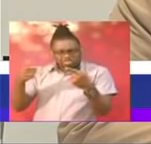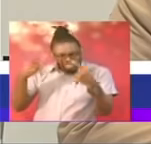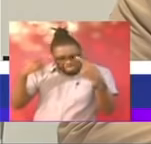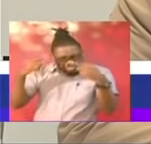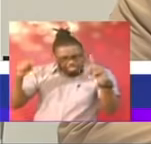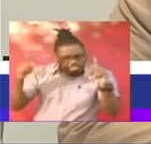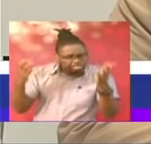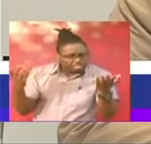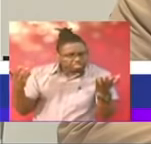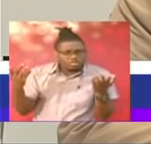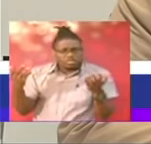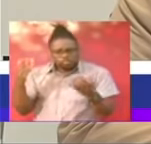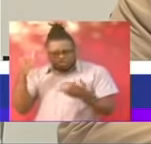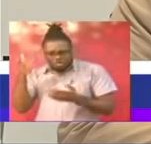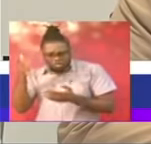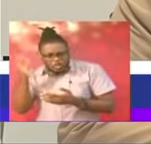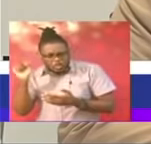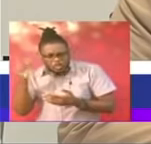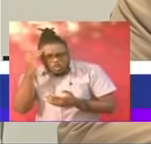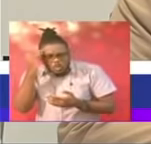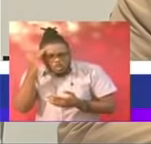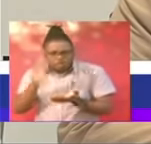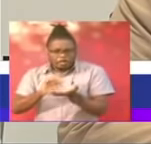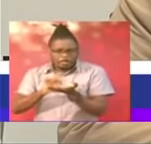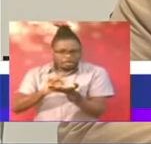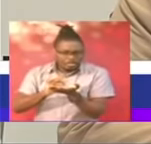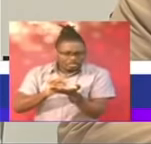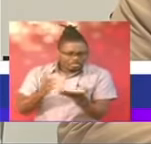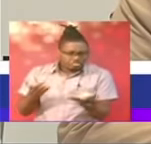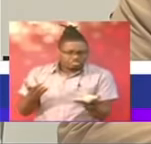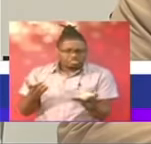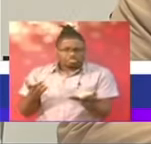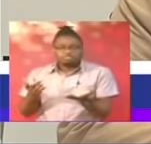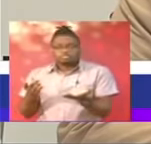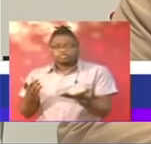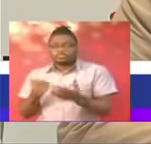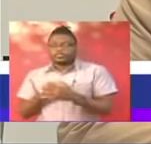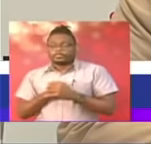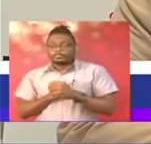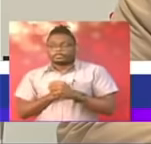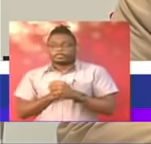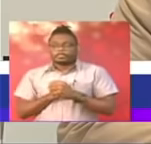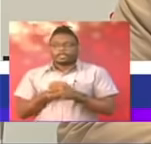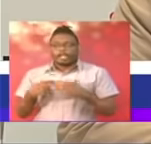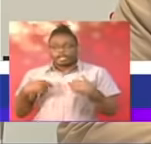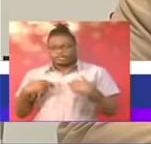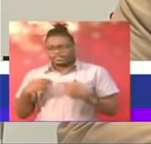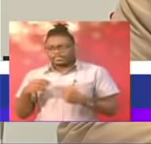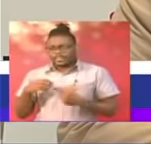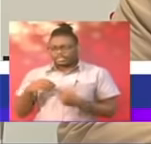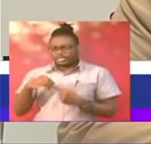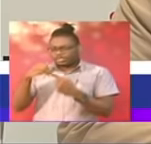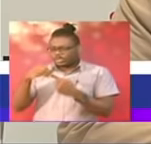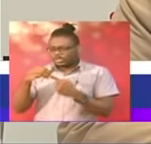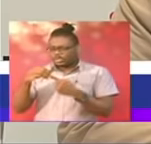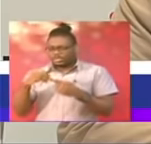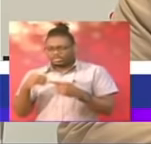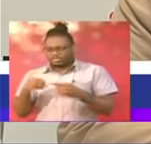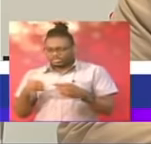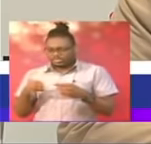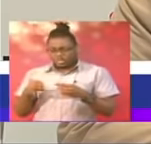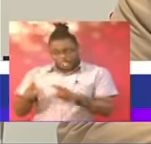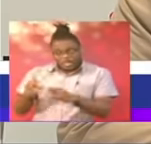that the medication has a particular mechanism by which criteria utilized to decide when it is needed,